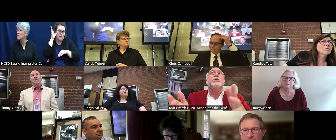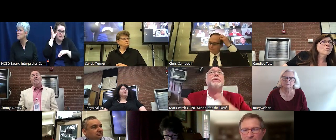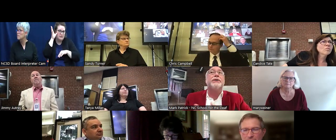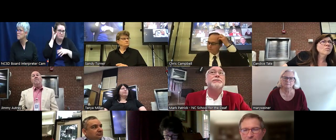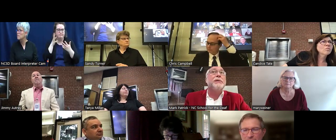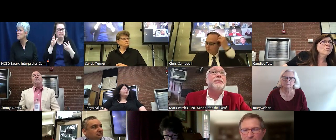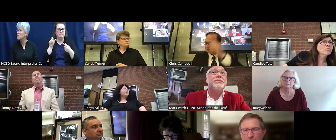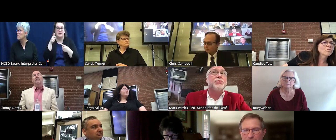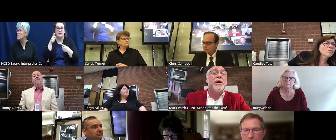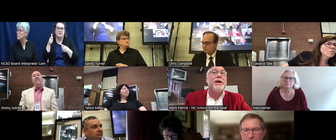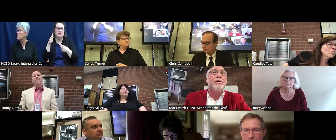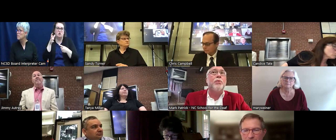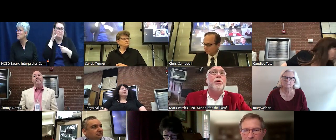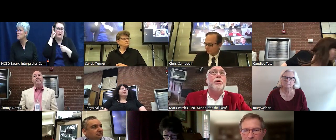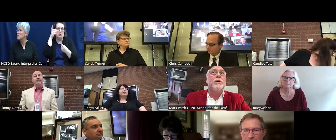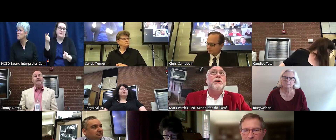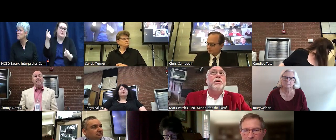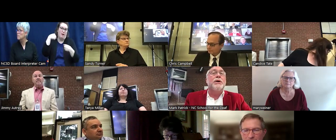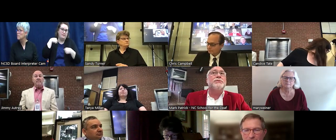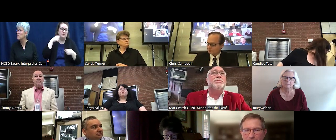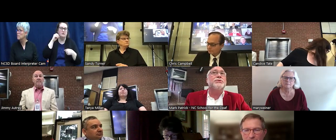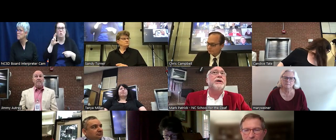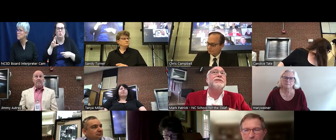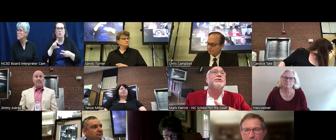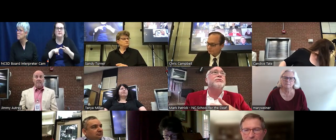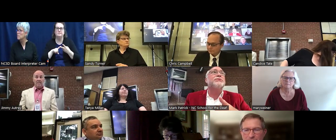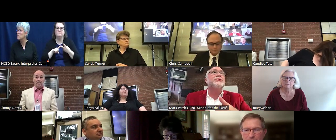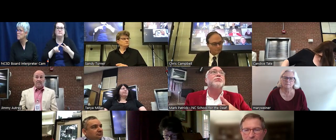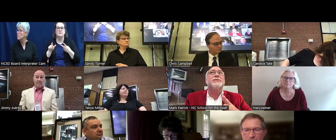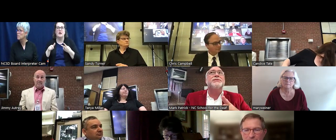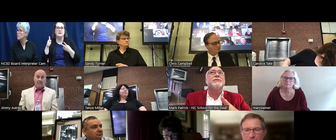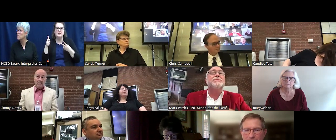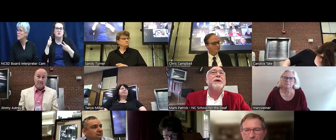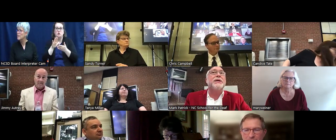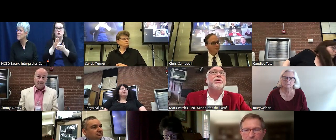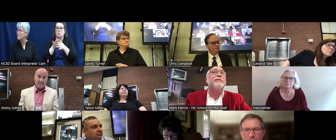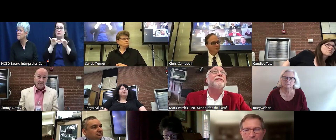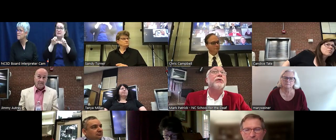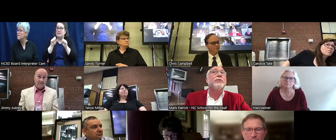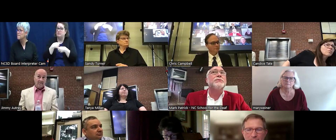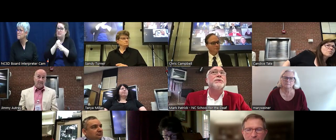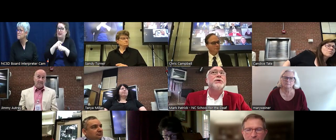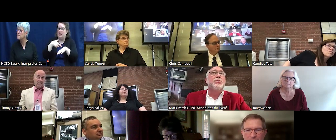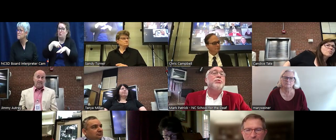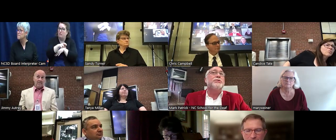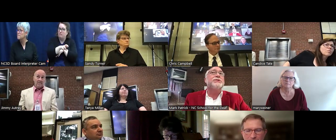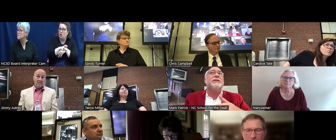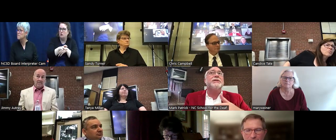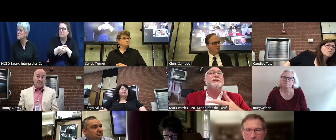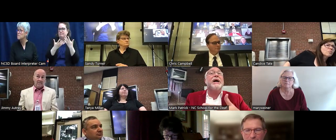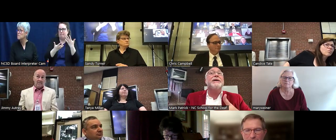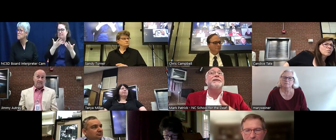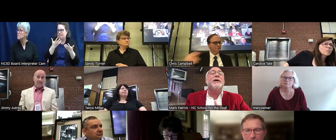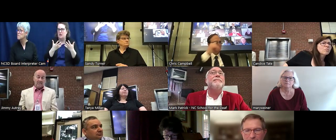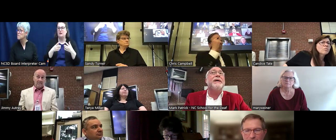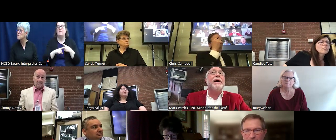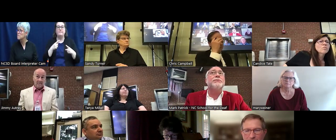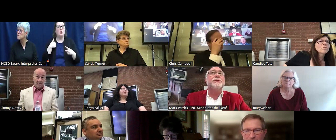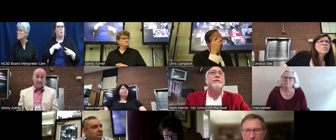additional parents coming this way, or additional school systems making referrals. We're just